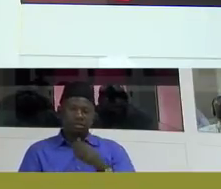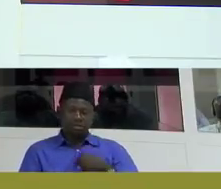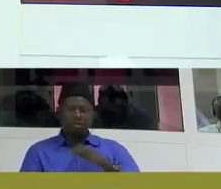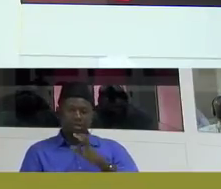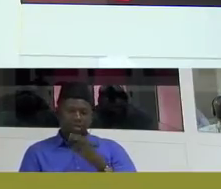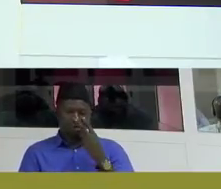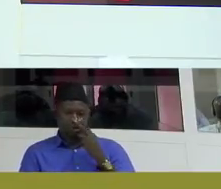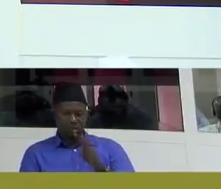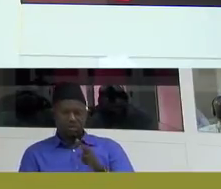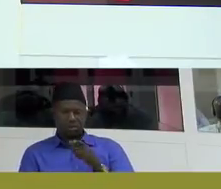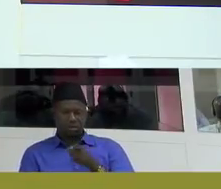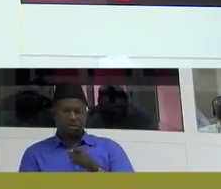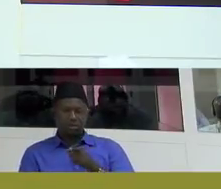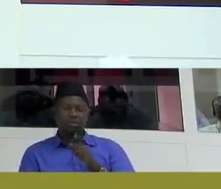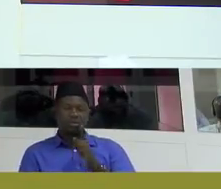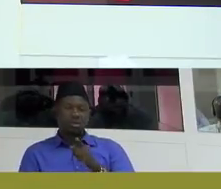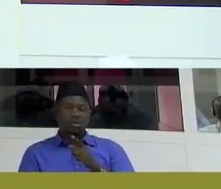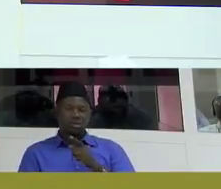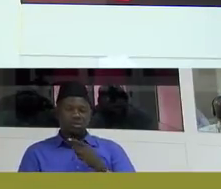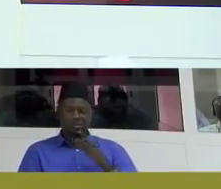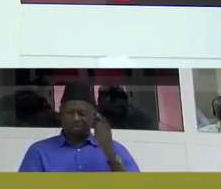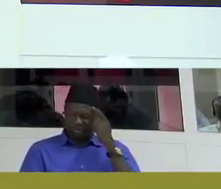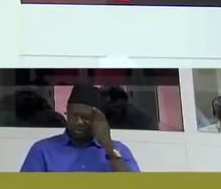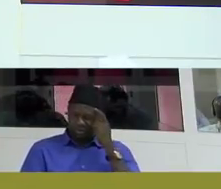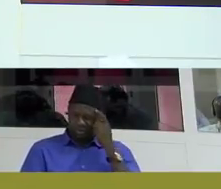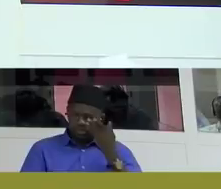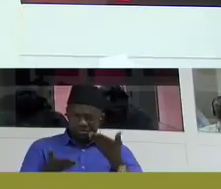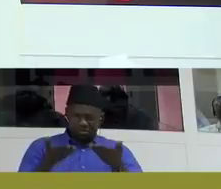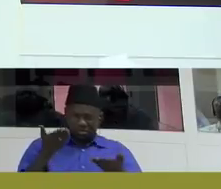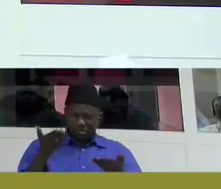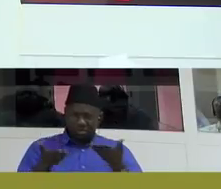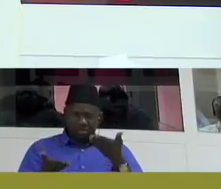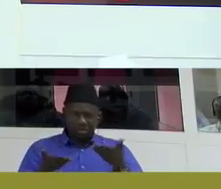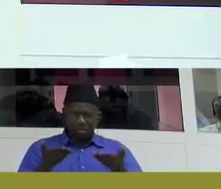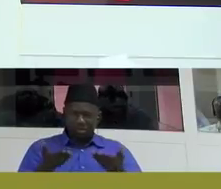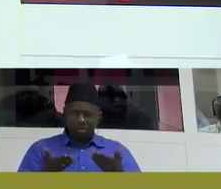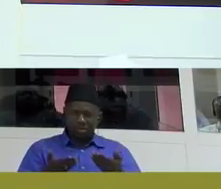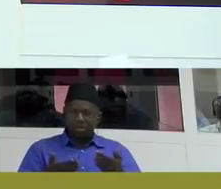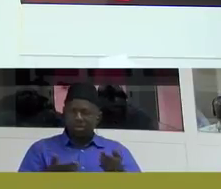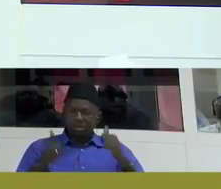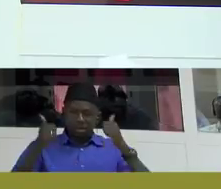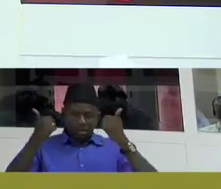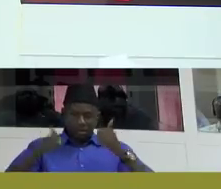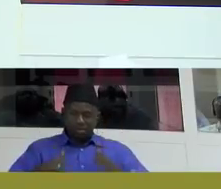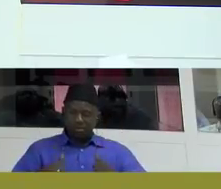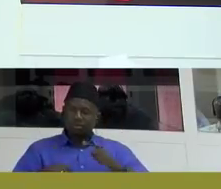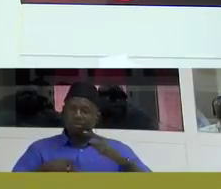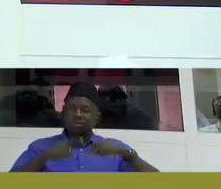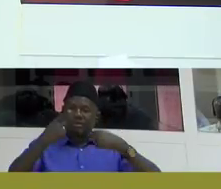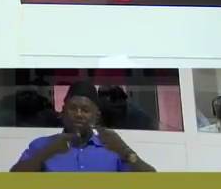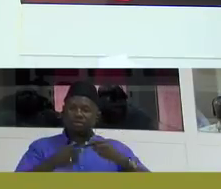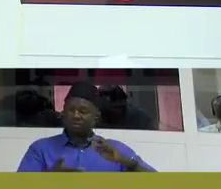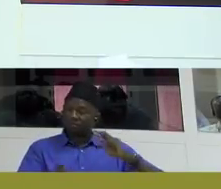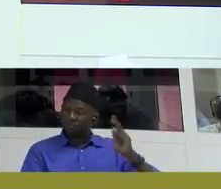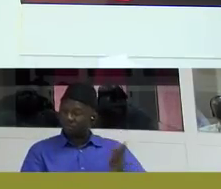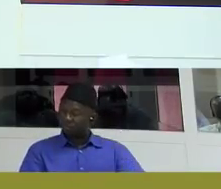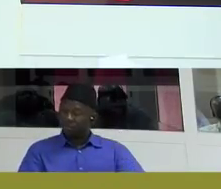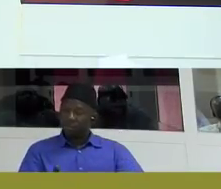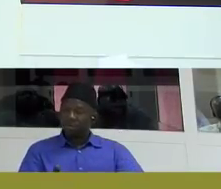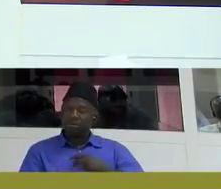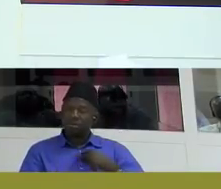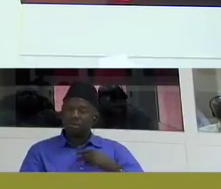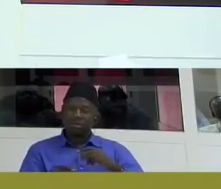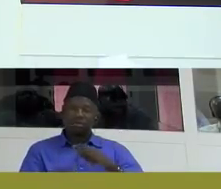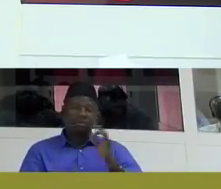but that attempt to balance came after a firm, unacceptable,